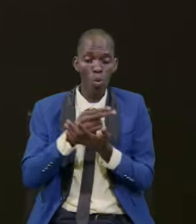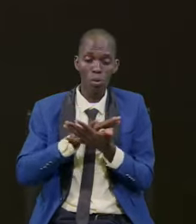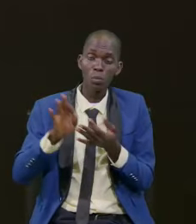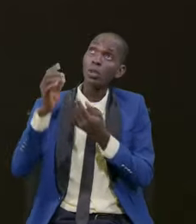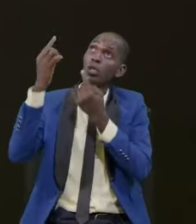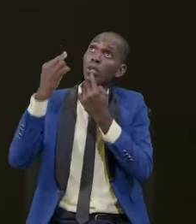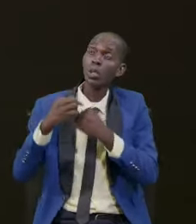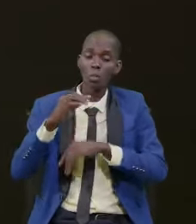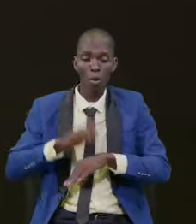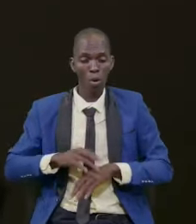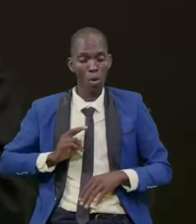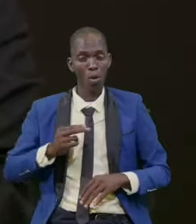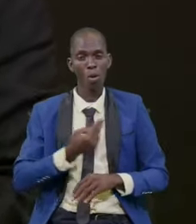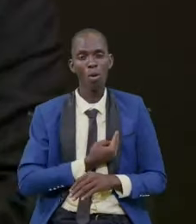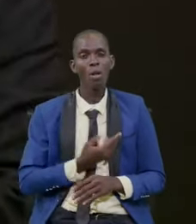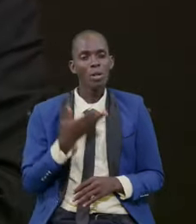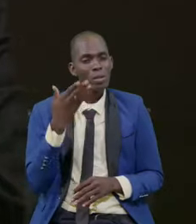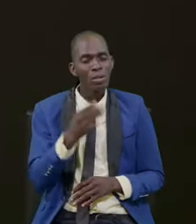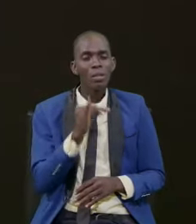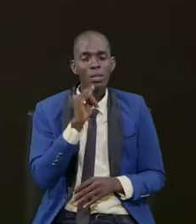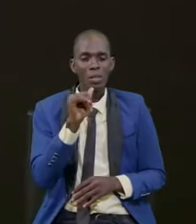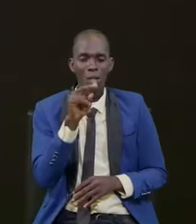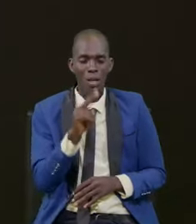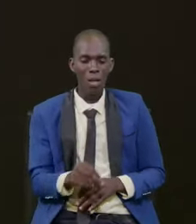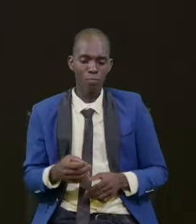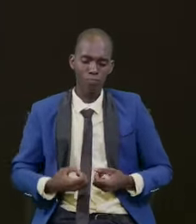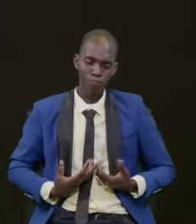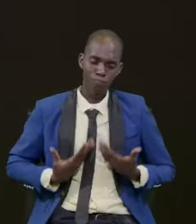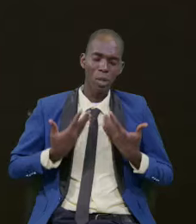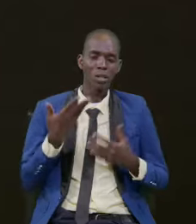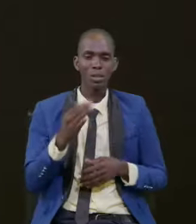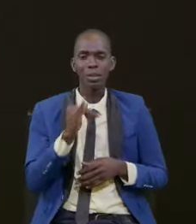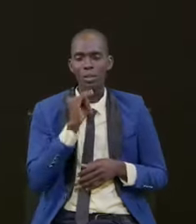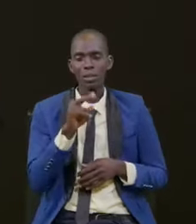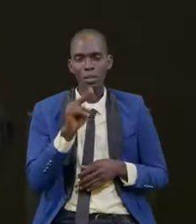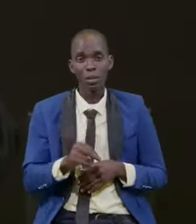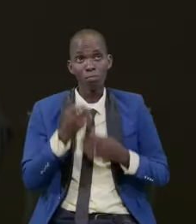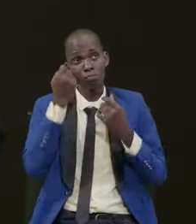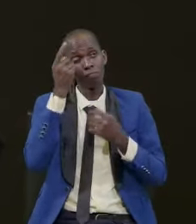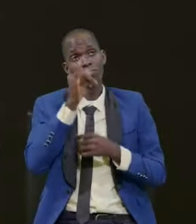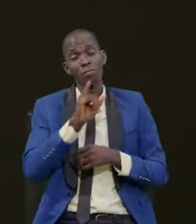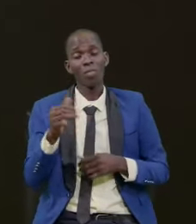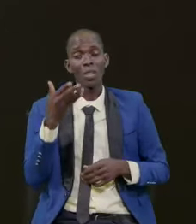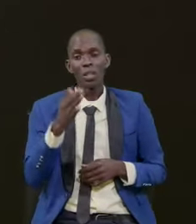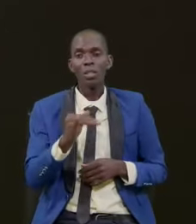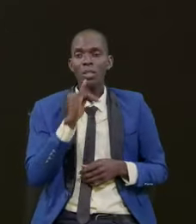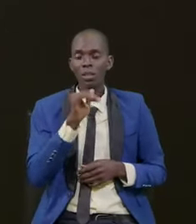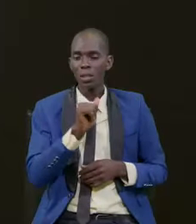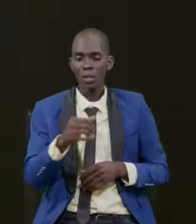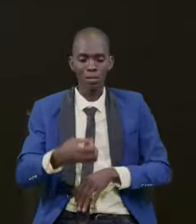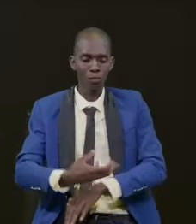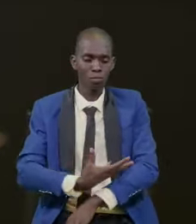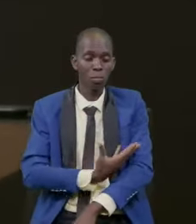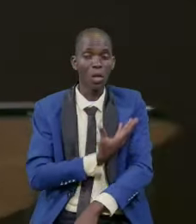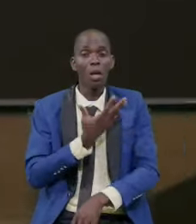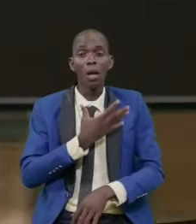comes upon us, there is an impartation, there is an illumination, there is an inspiration. And